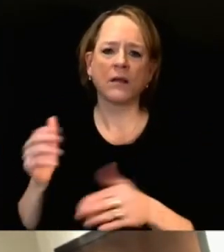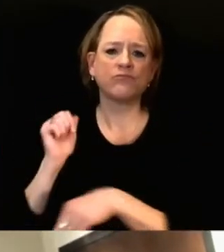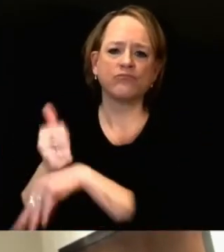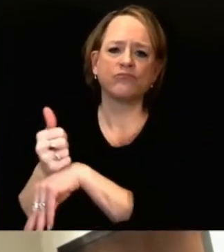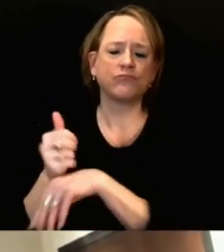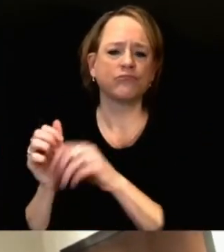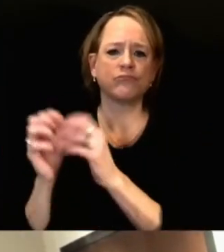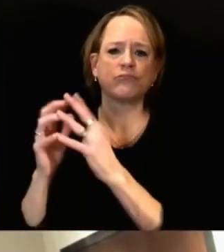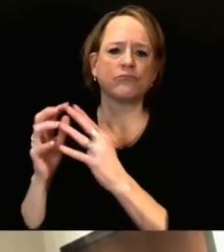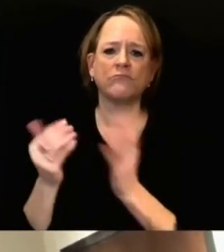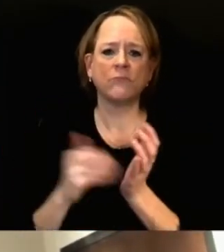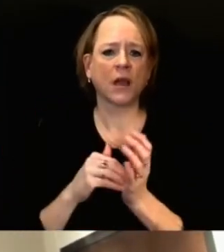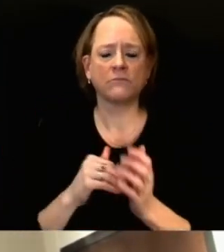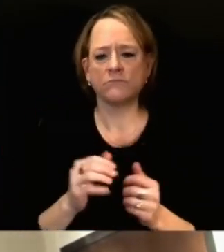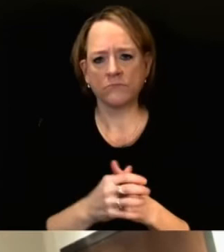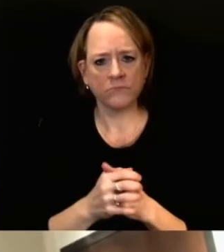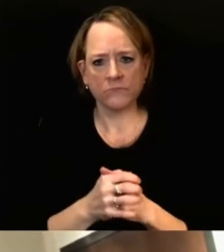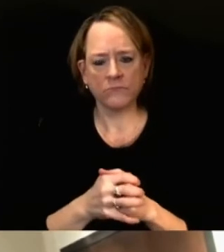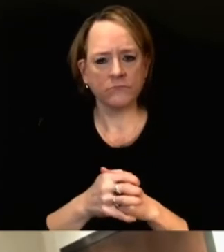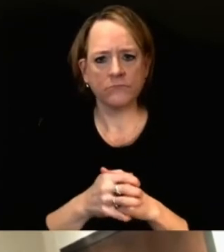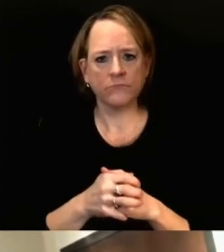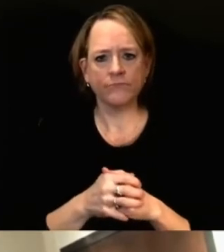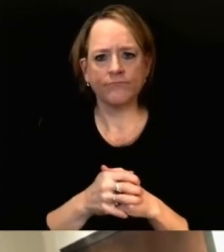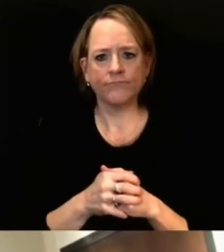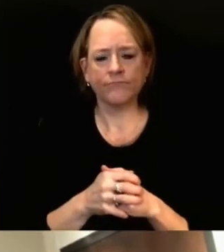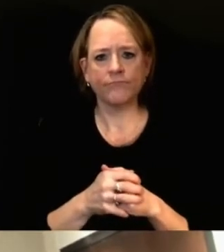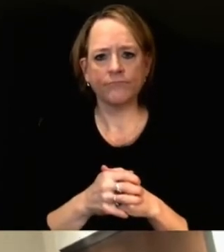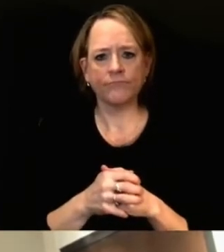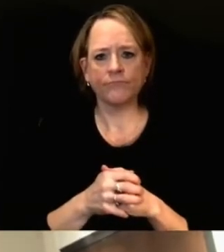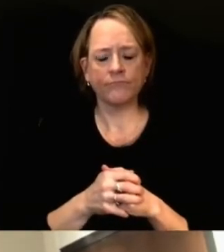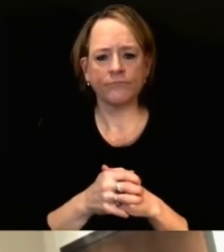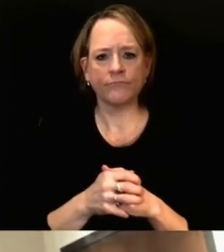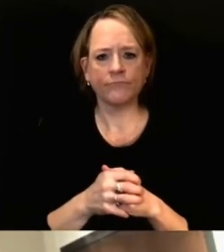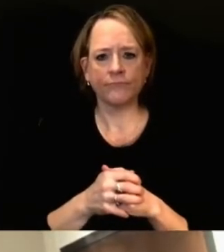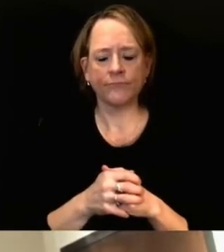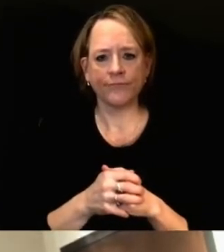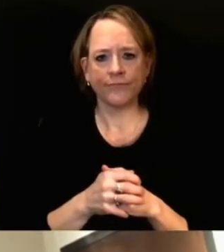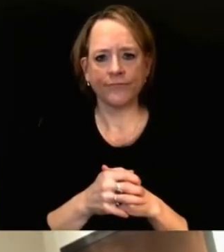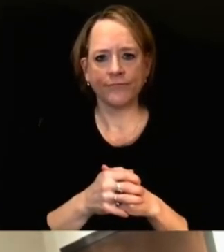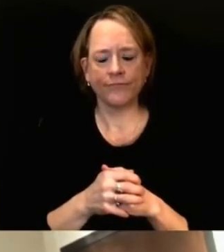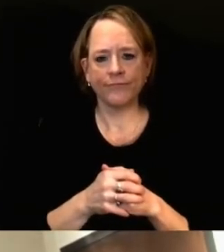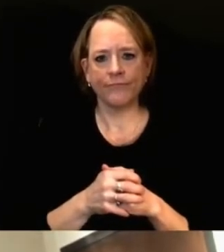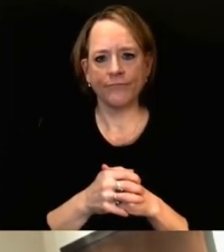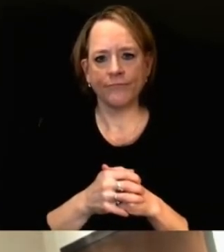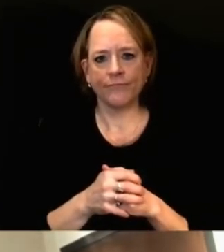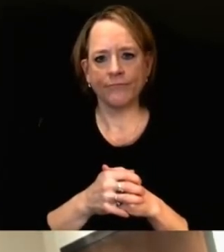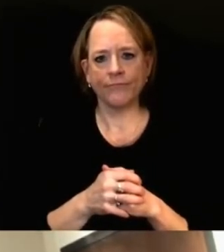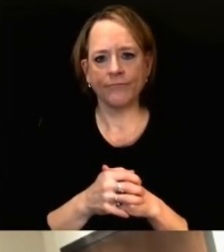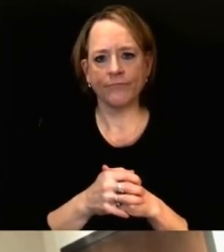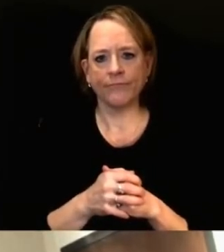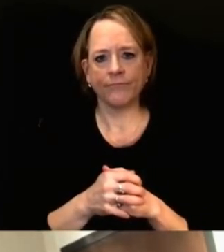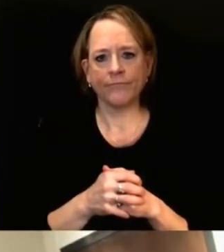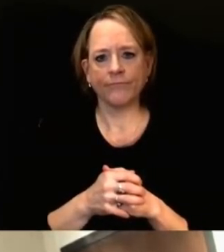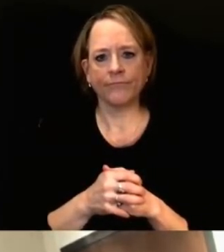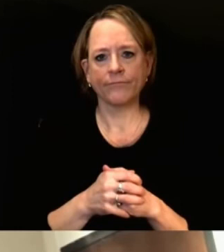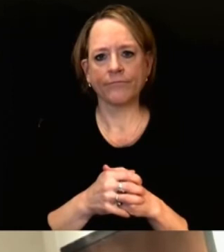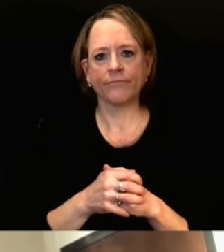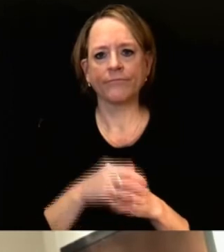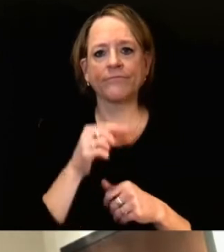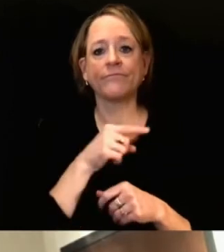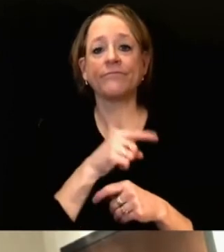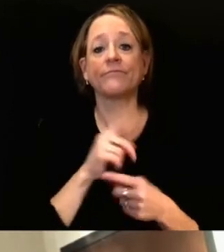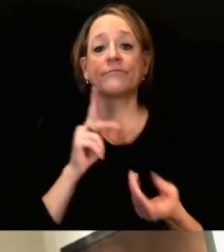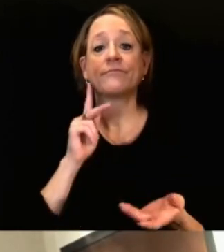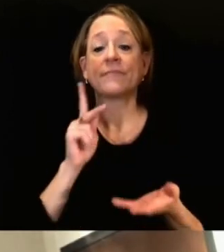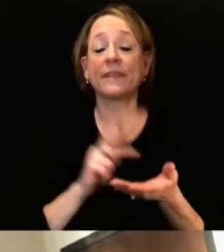care of hospital patients. As Secretary Timberlake has explained in the past, a lot of our challenges are